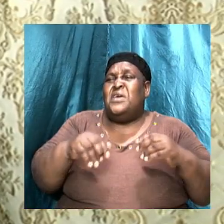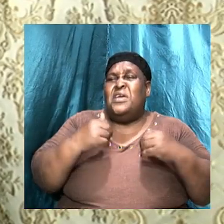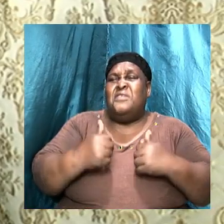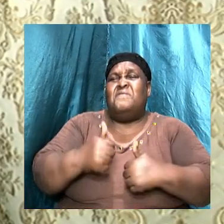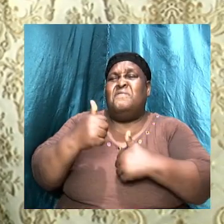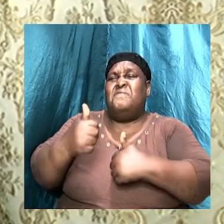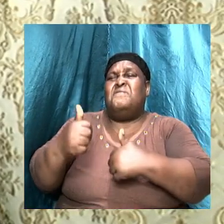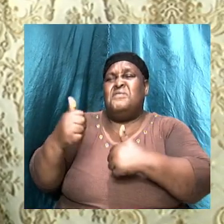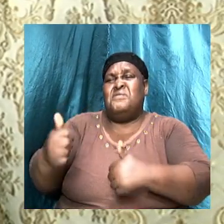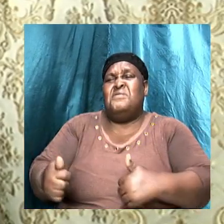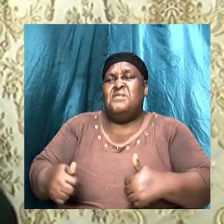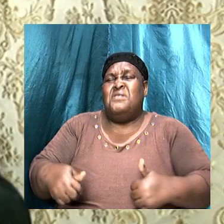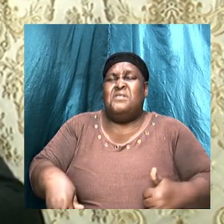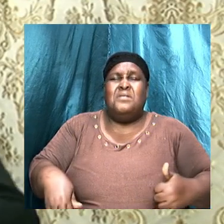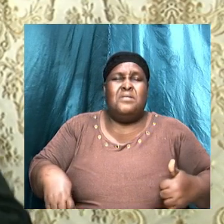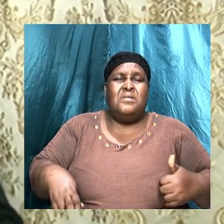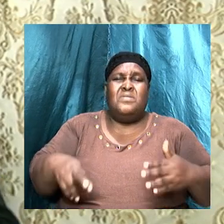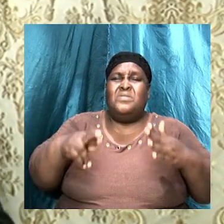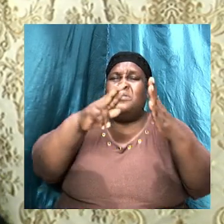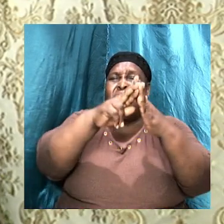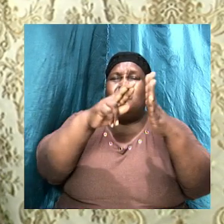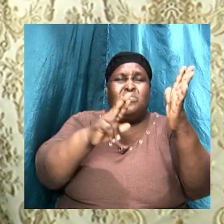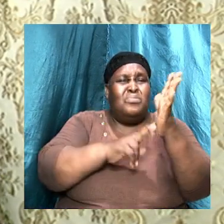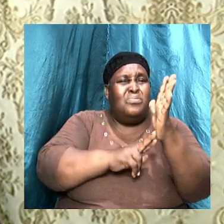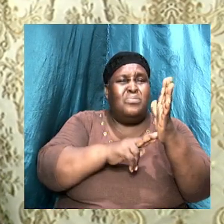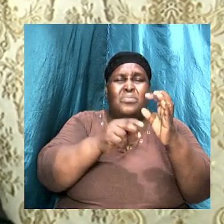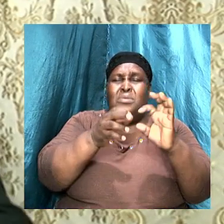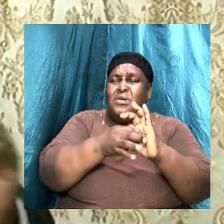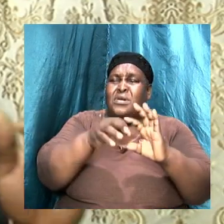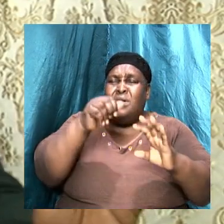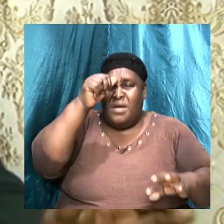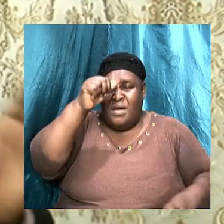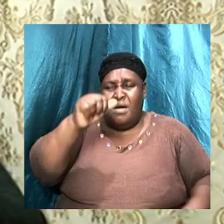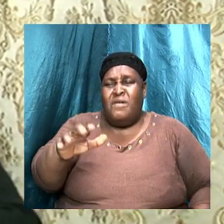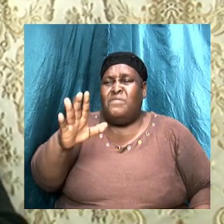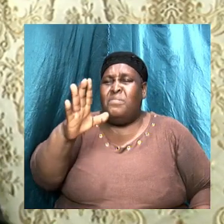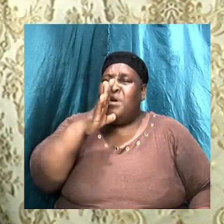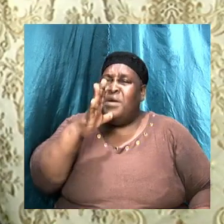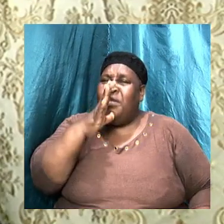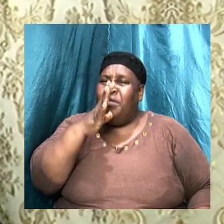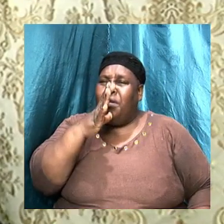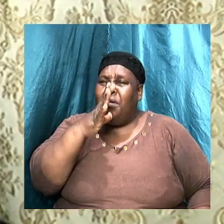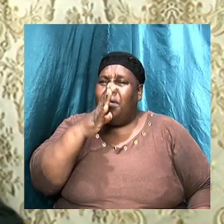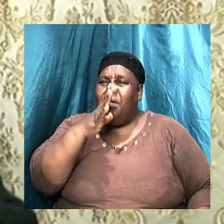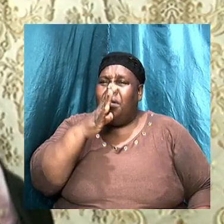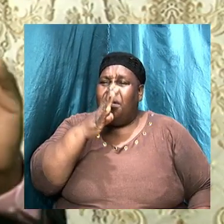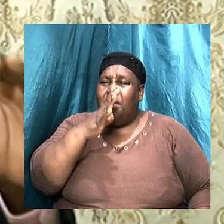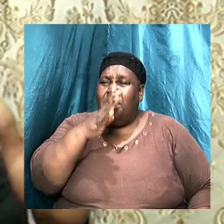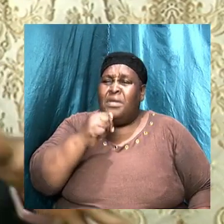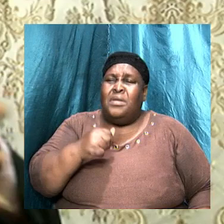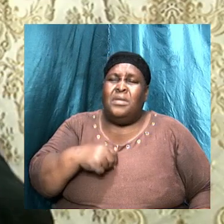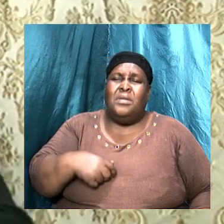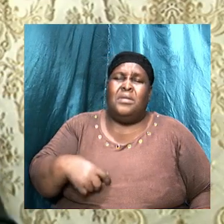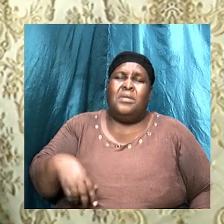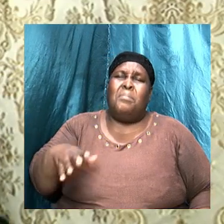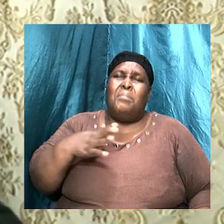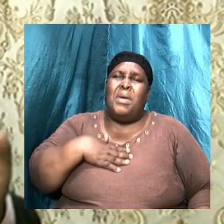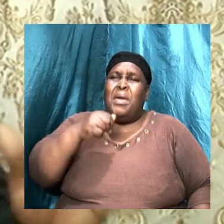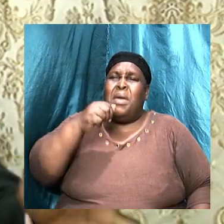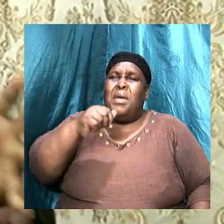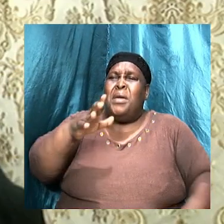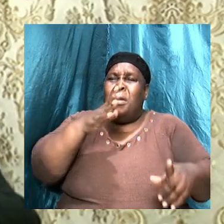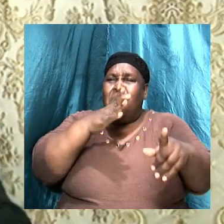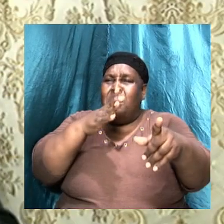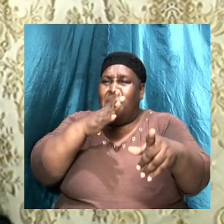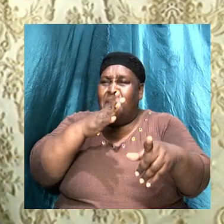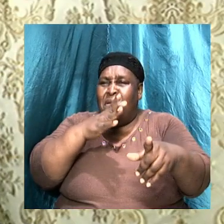ordinances of men. Because my mother went to a particular church, and she baptized in the title, and she